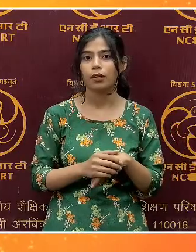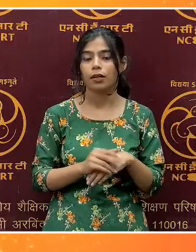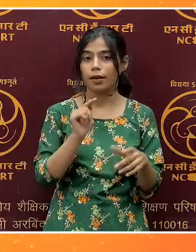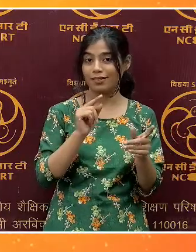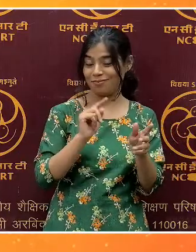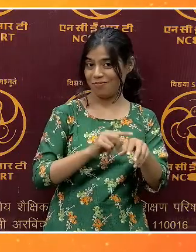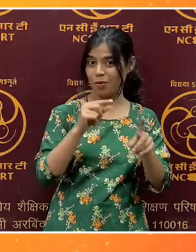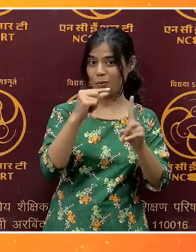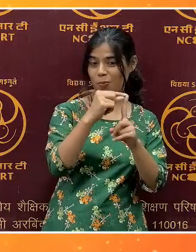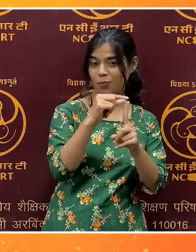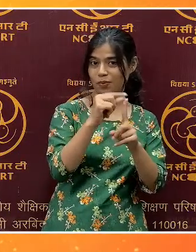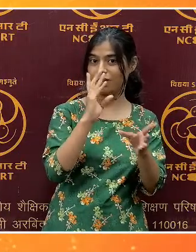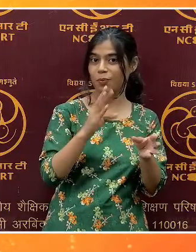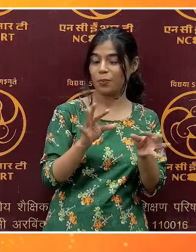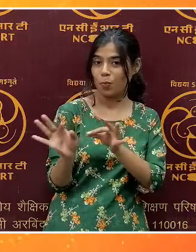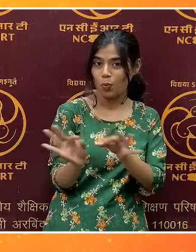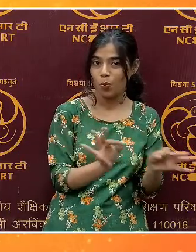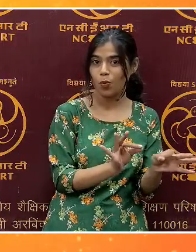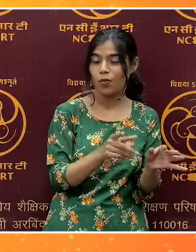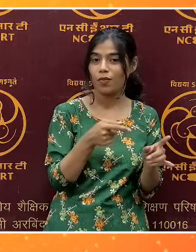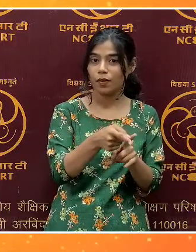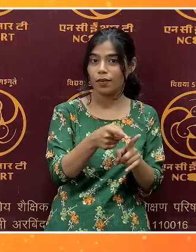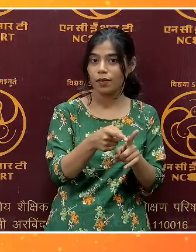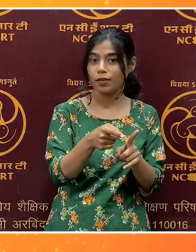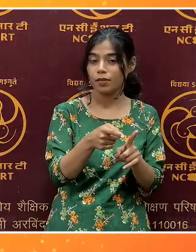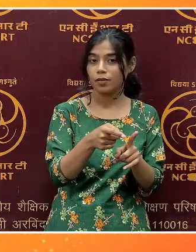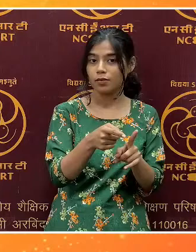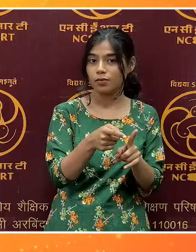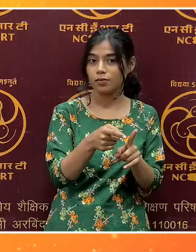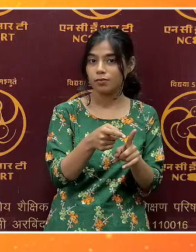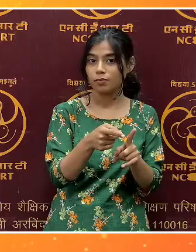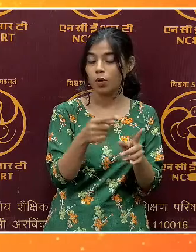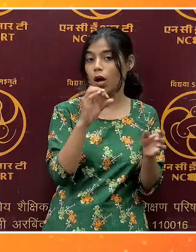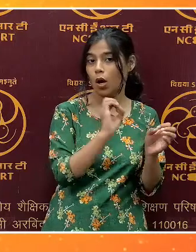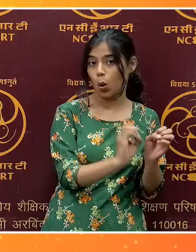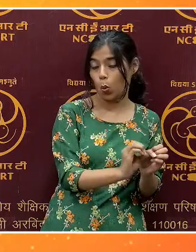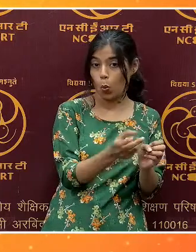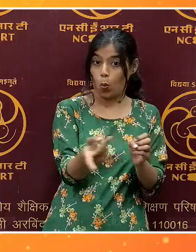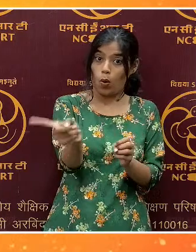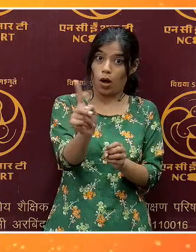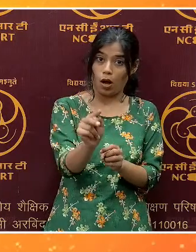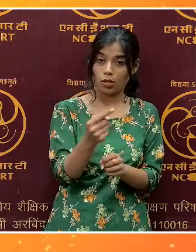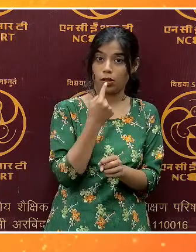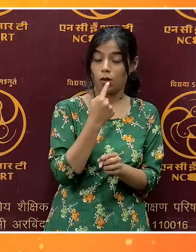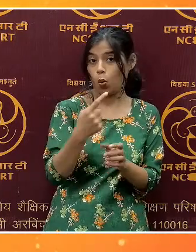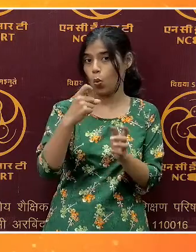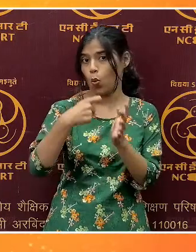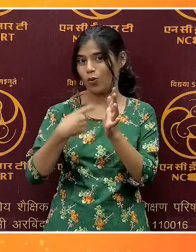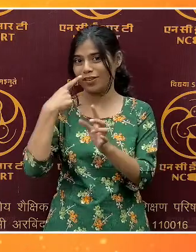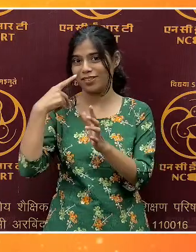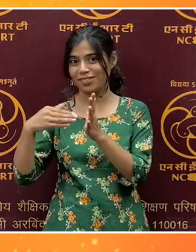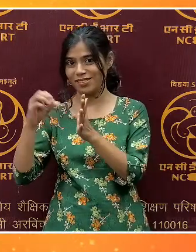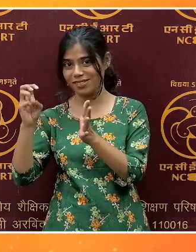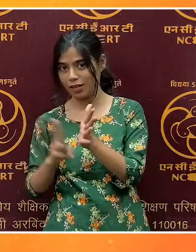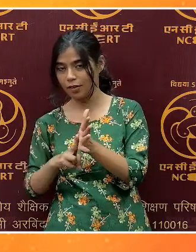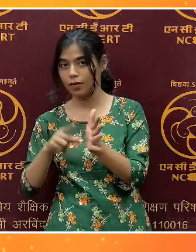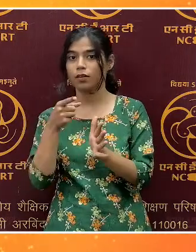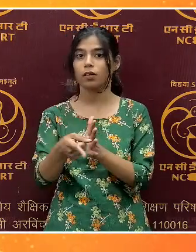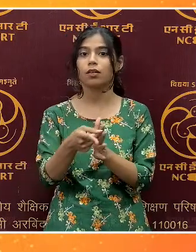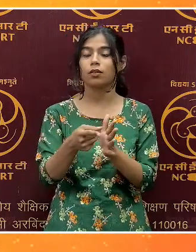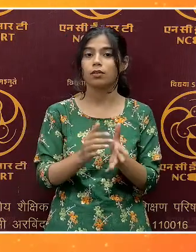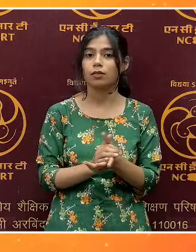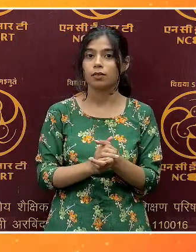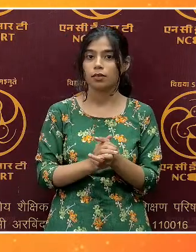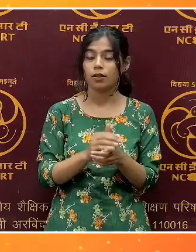P moving in a plane with respect to a reference point O, again called an origin, can be represented by an ordered